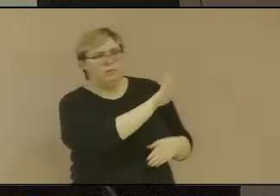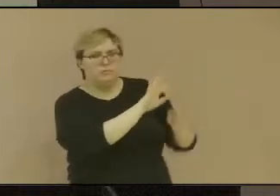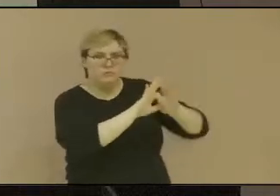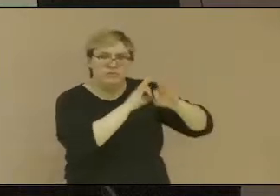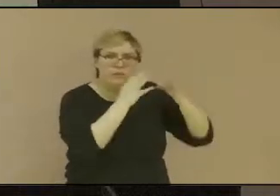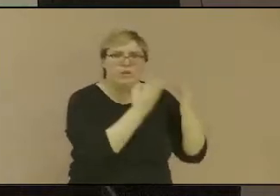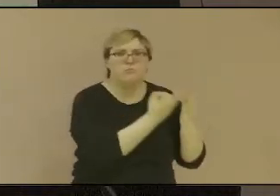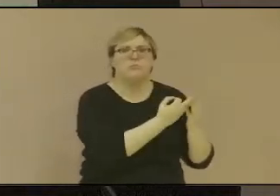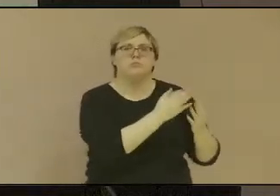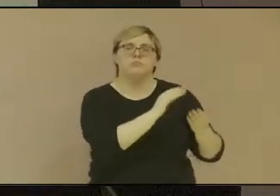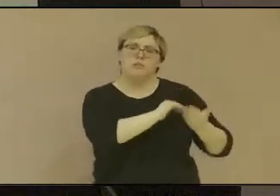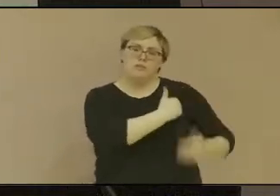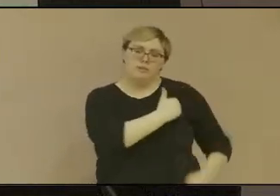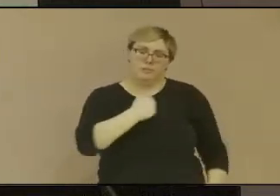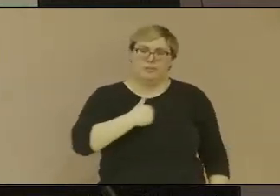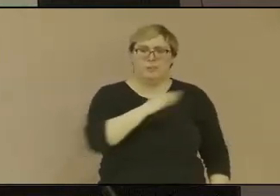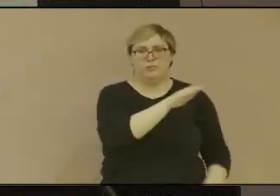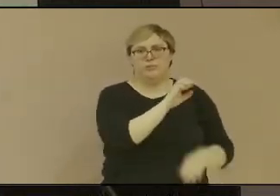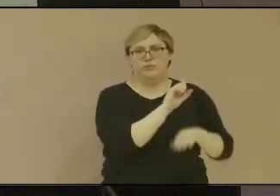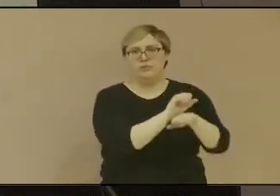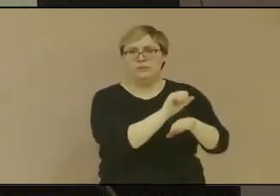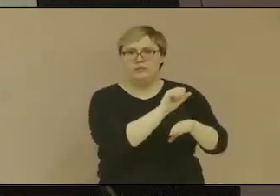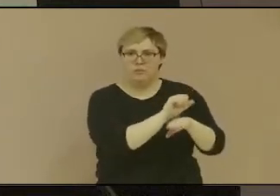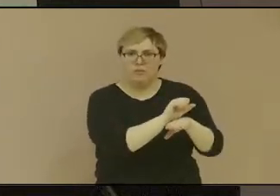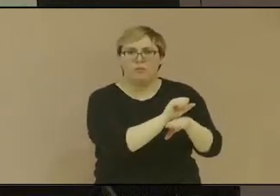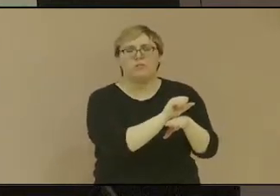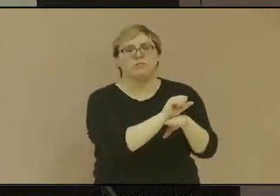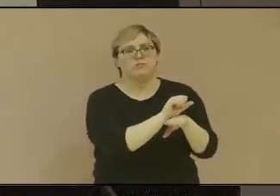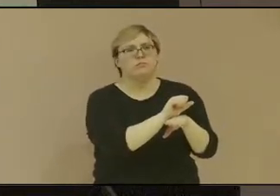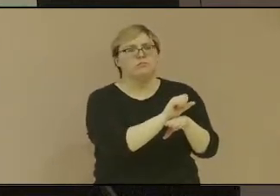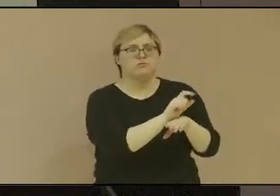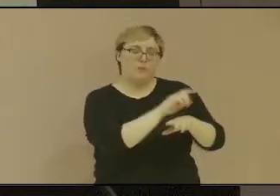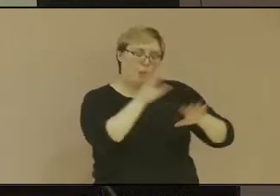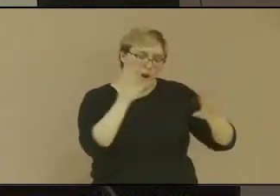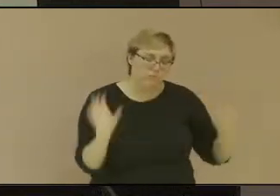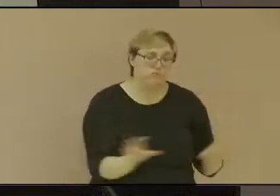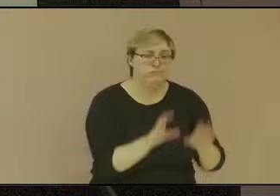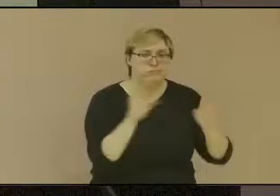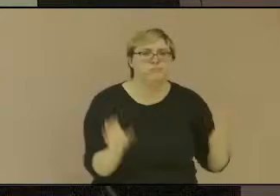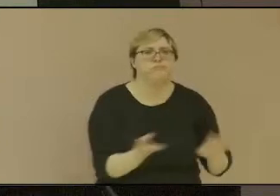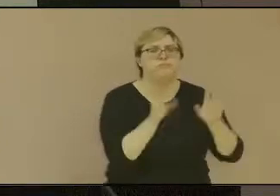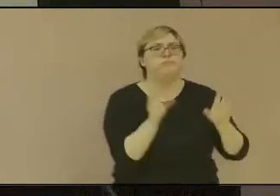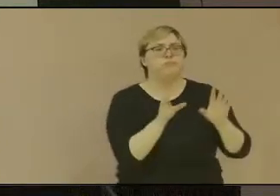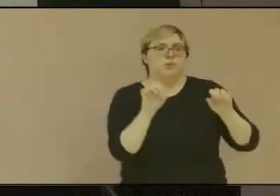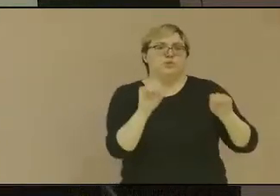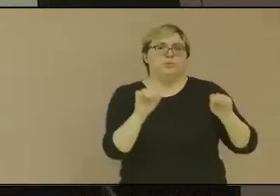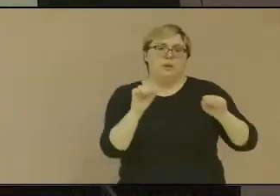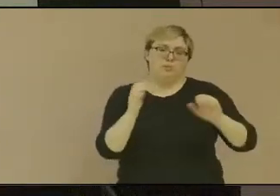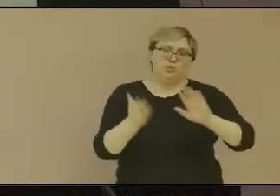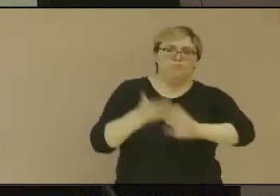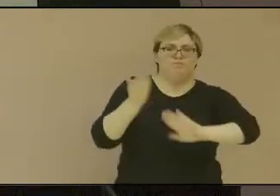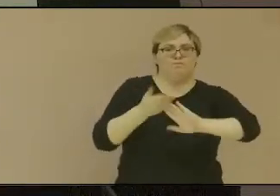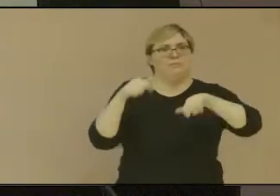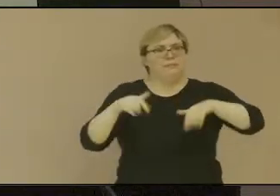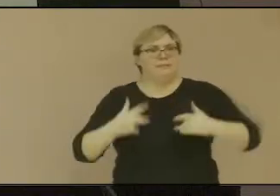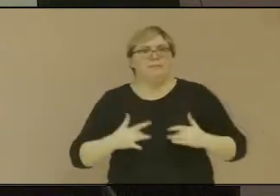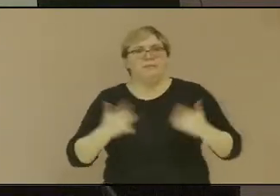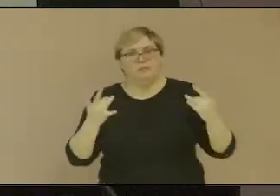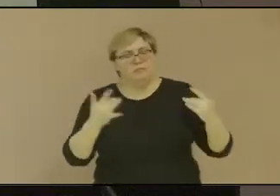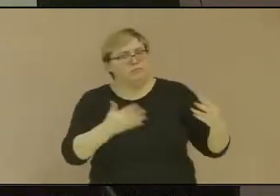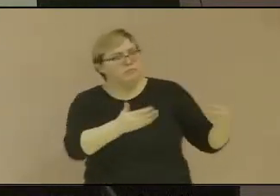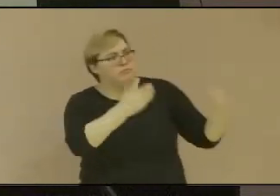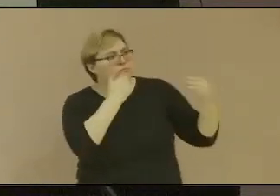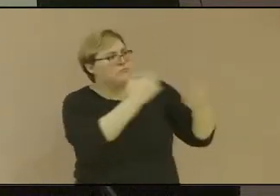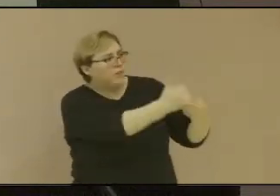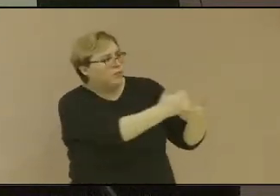Shalom congregation for making this event possible. Thank you for helping King's